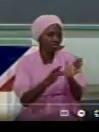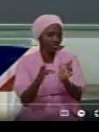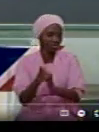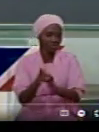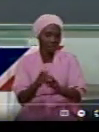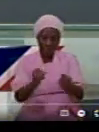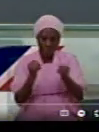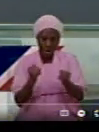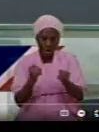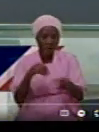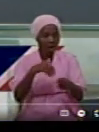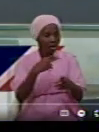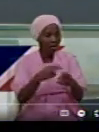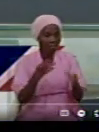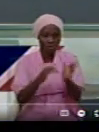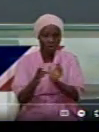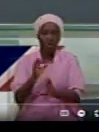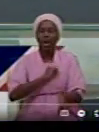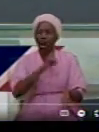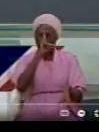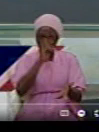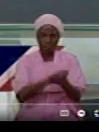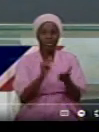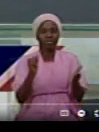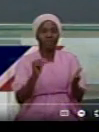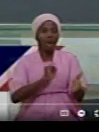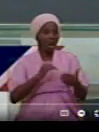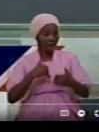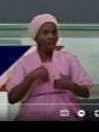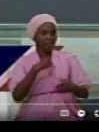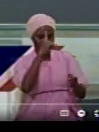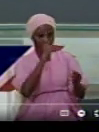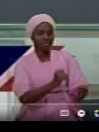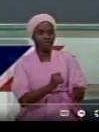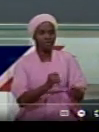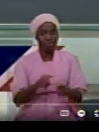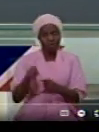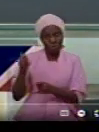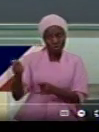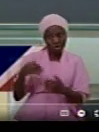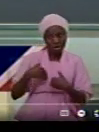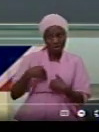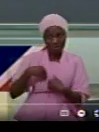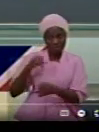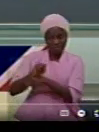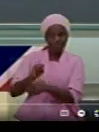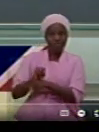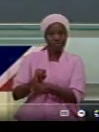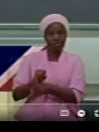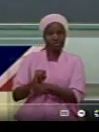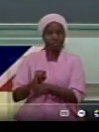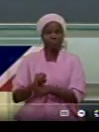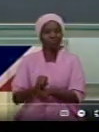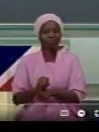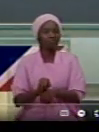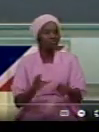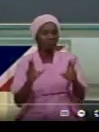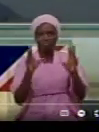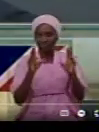I believe. I have faith, you have works. He has works, you have faith.